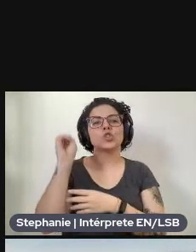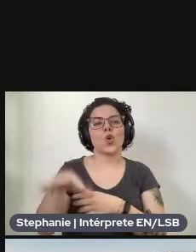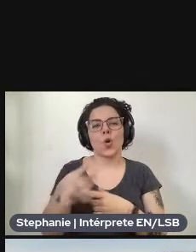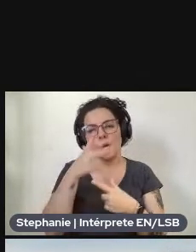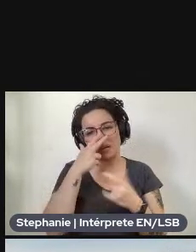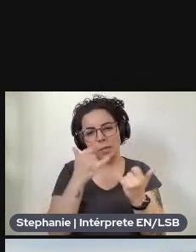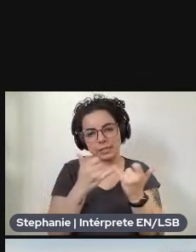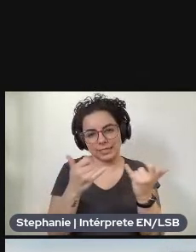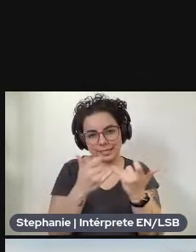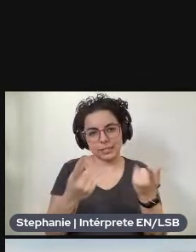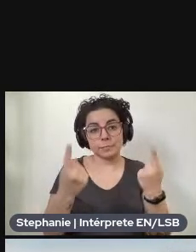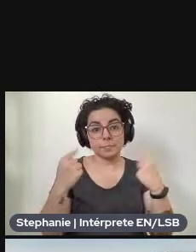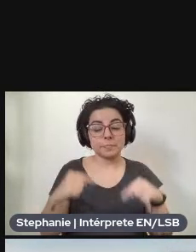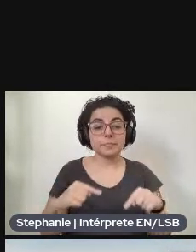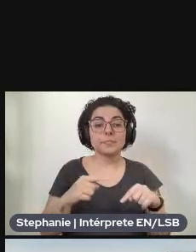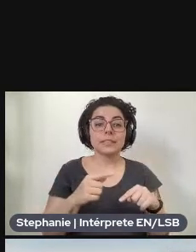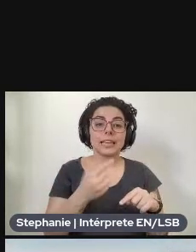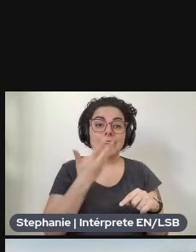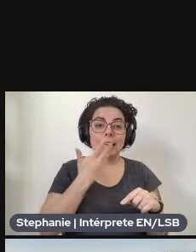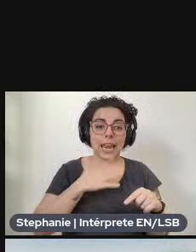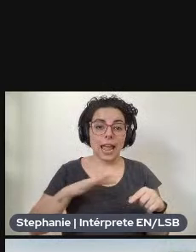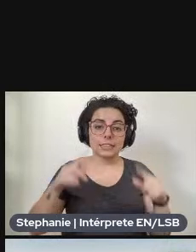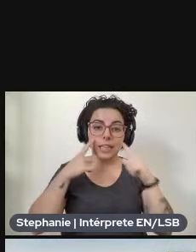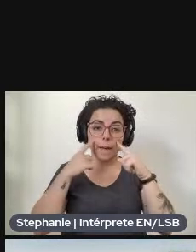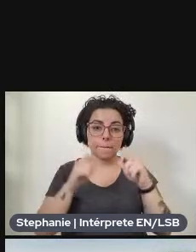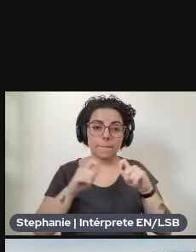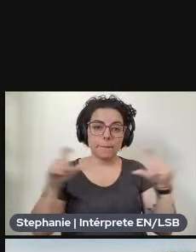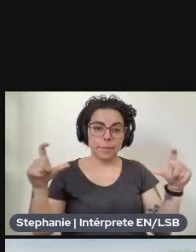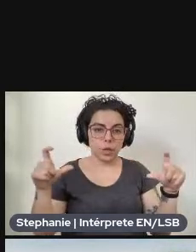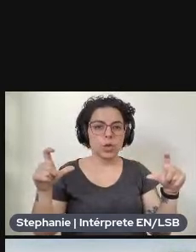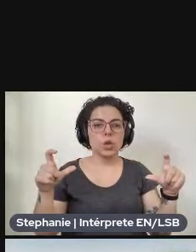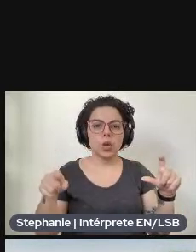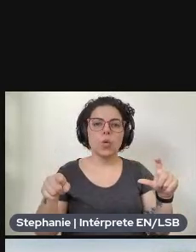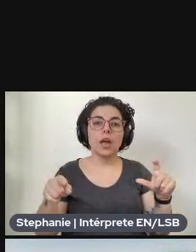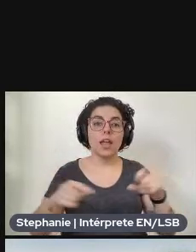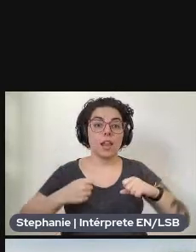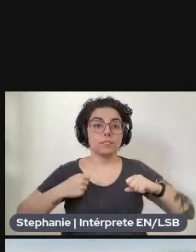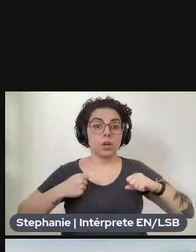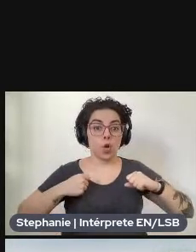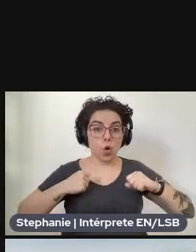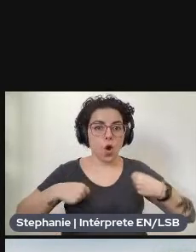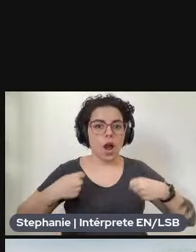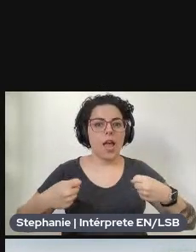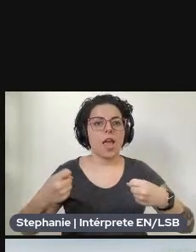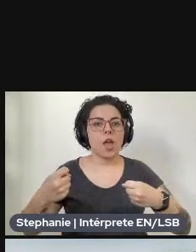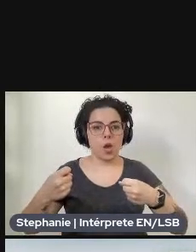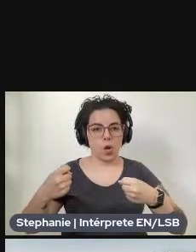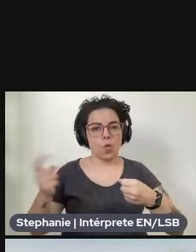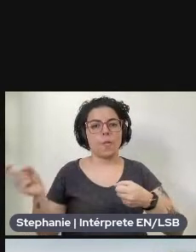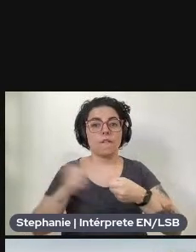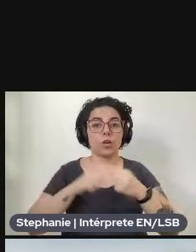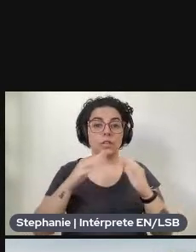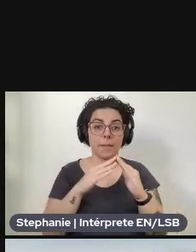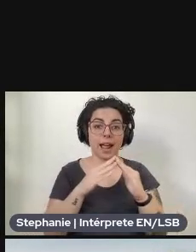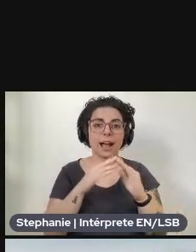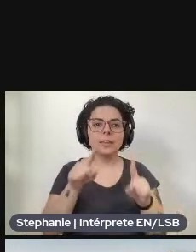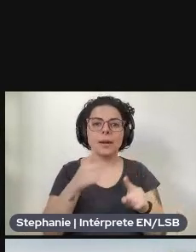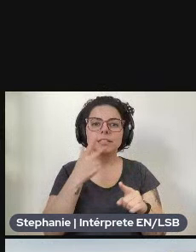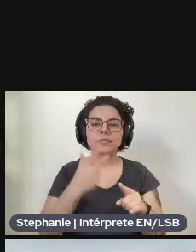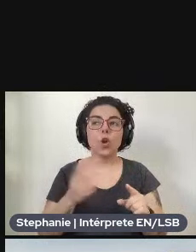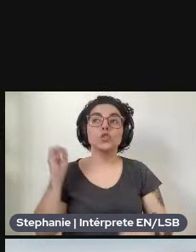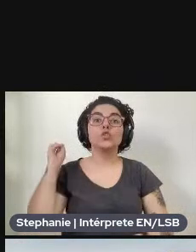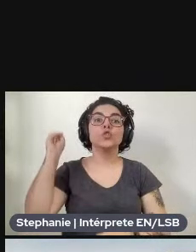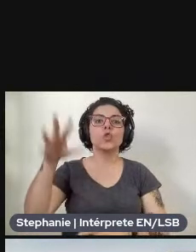casa. The child opened his eyes and literally he threw himself to run back to his house. But of course, in